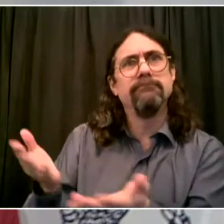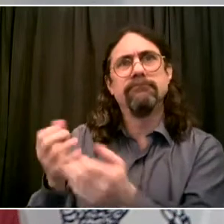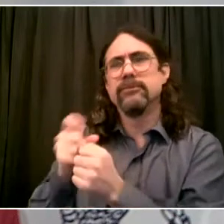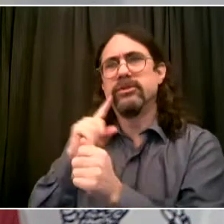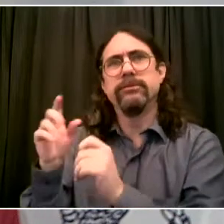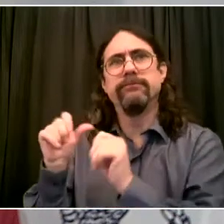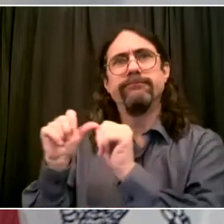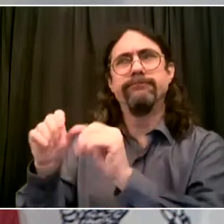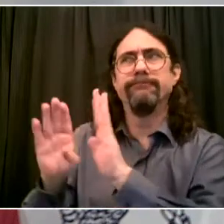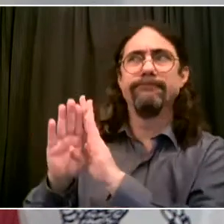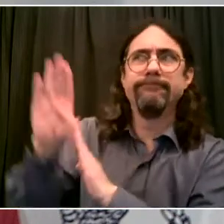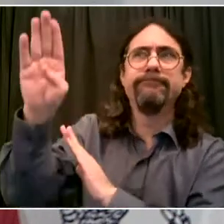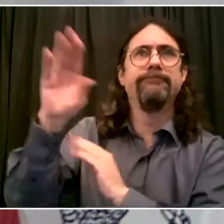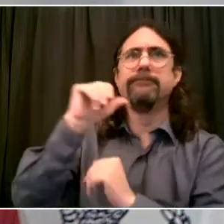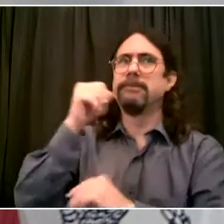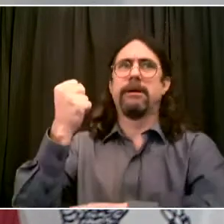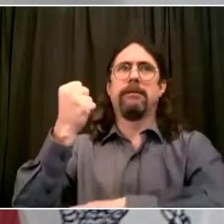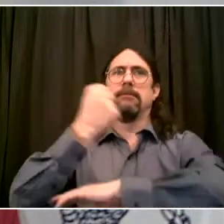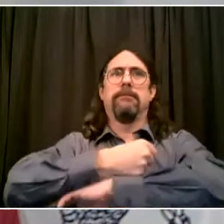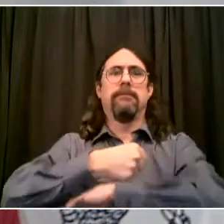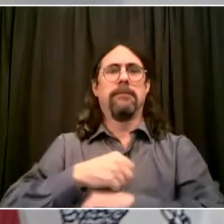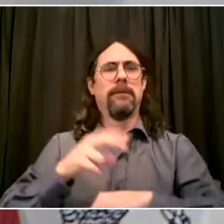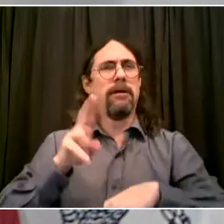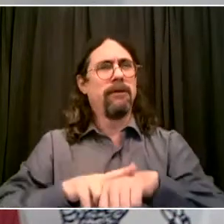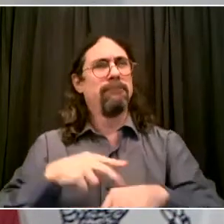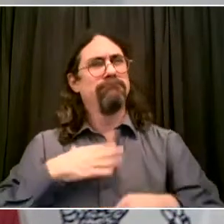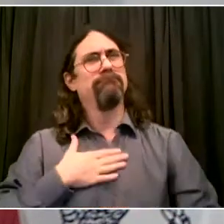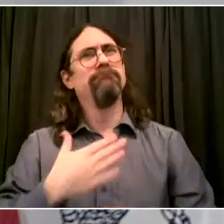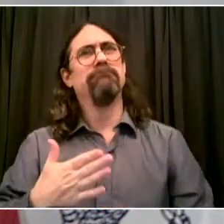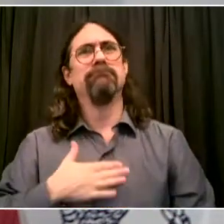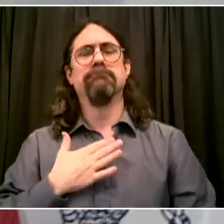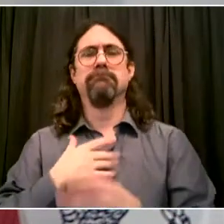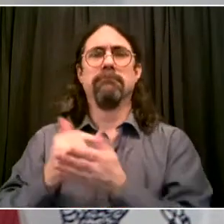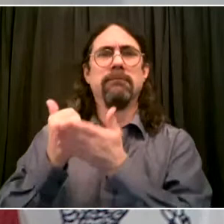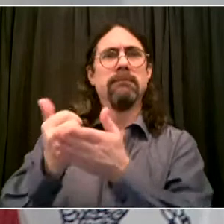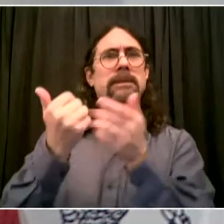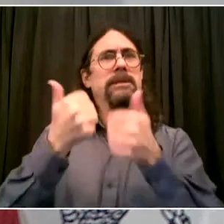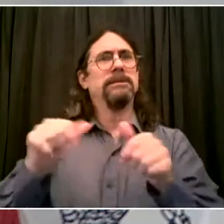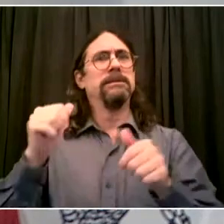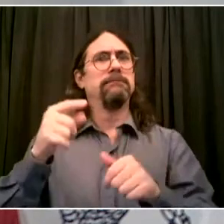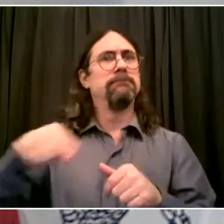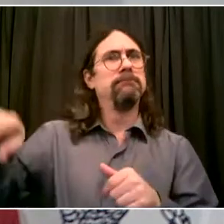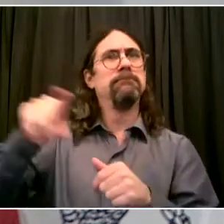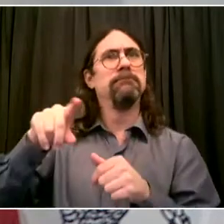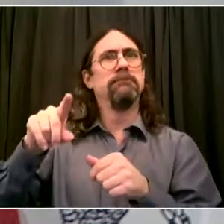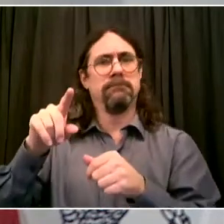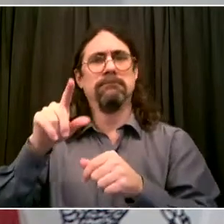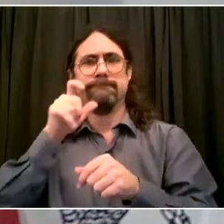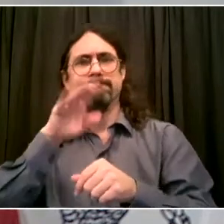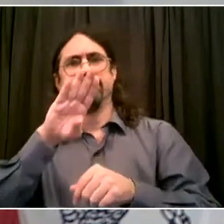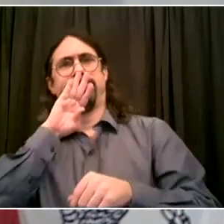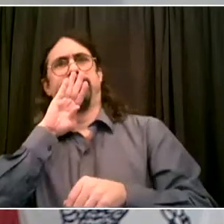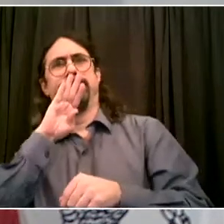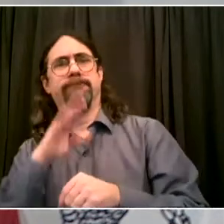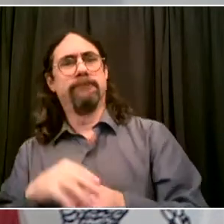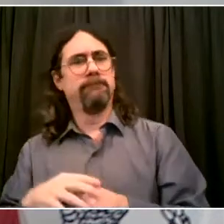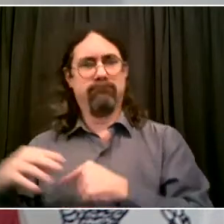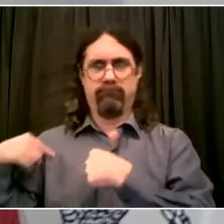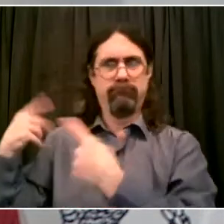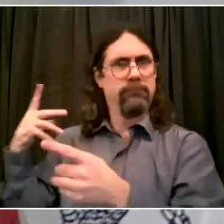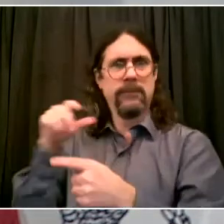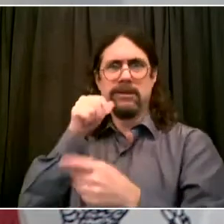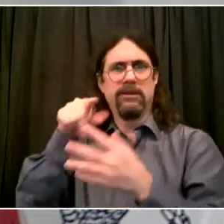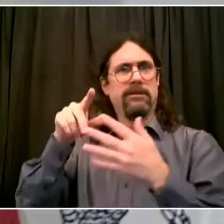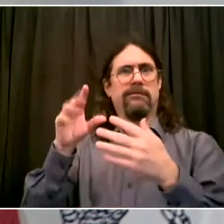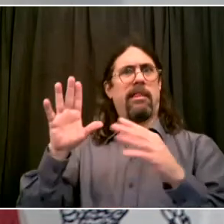can. And what we're looking forward to is going farther with direct support, tax breaks and loans